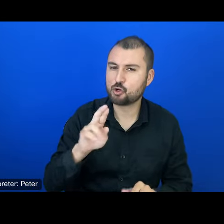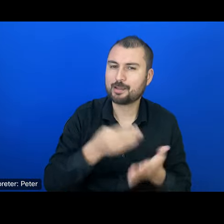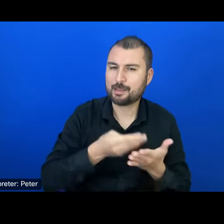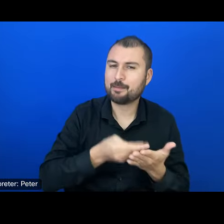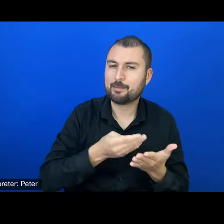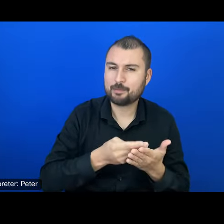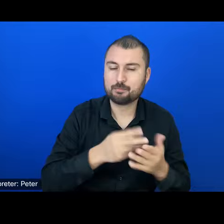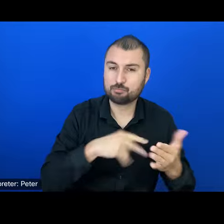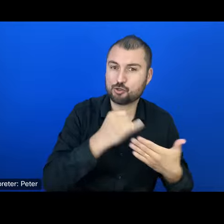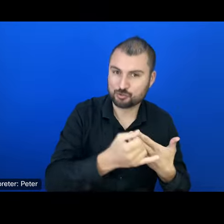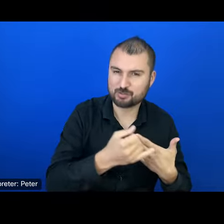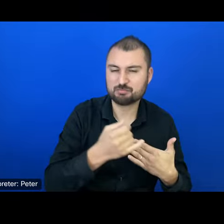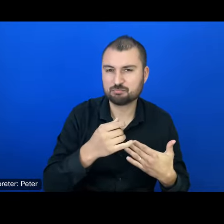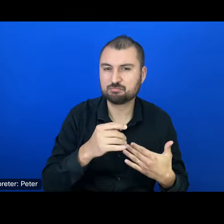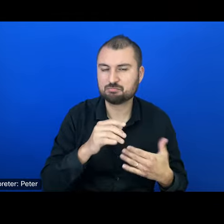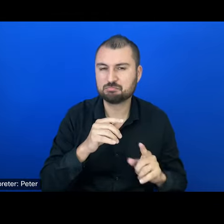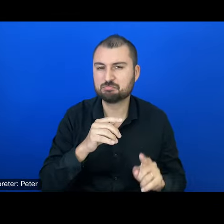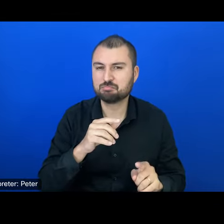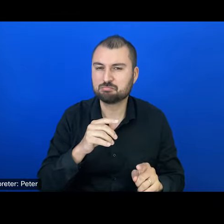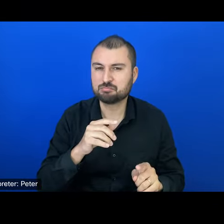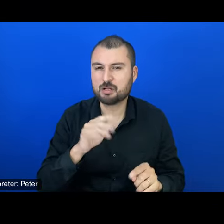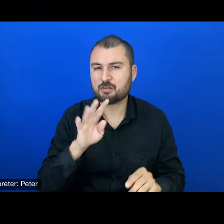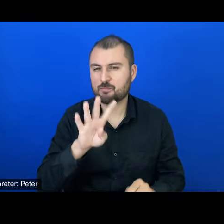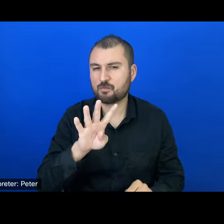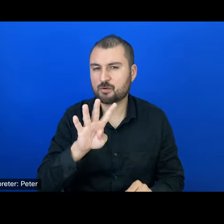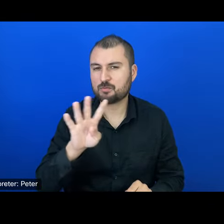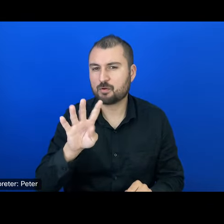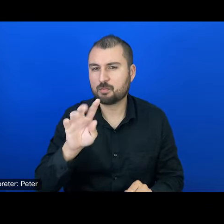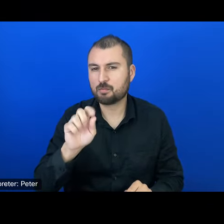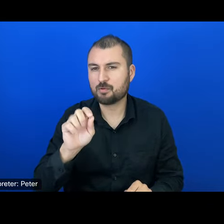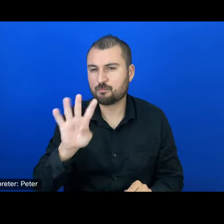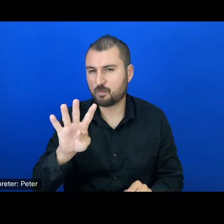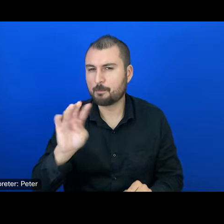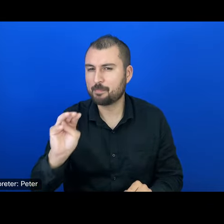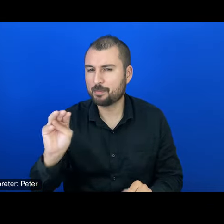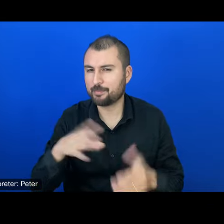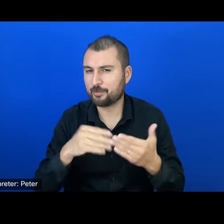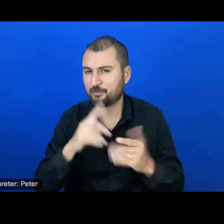S4, about $44.4 million for that.